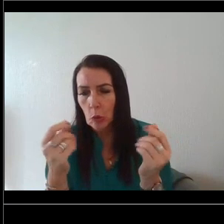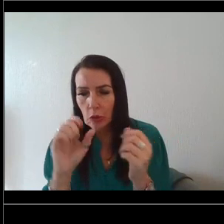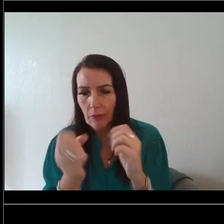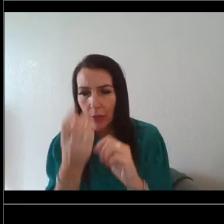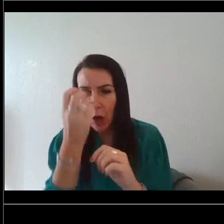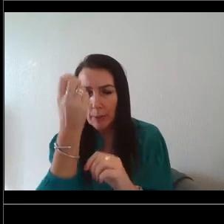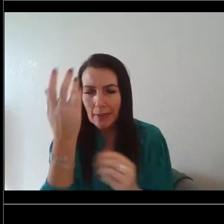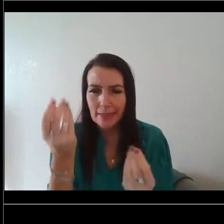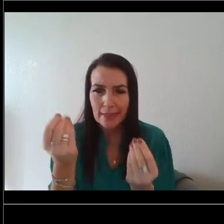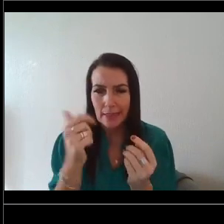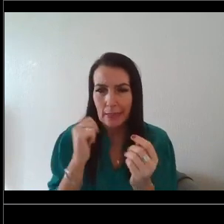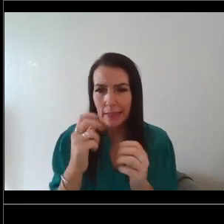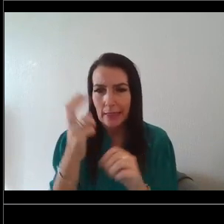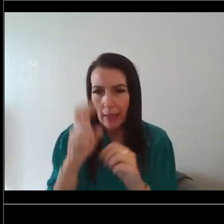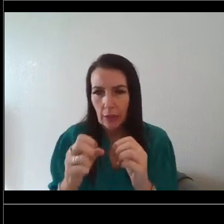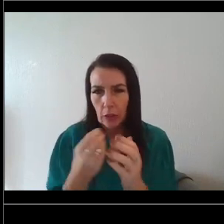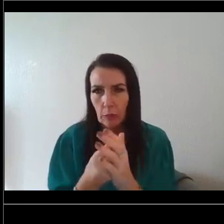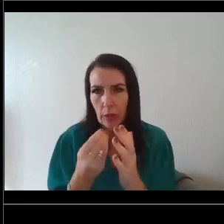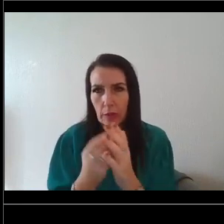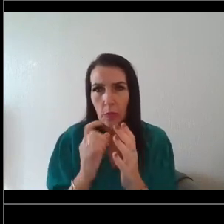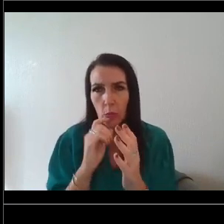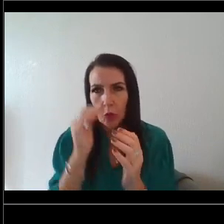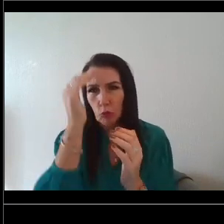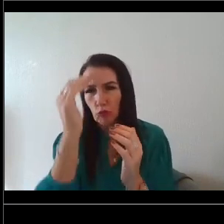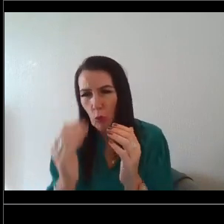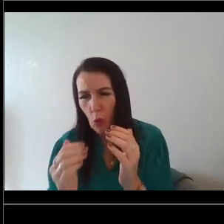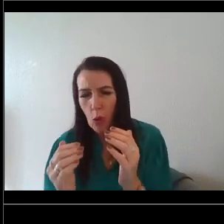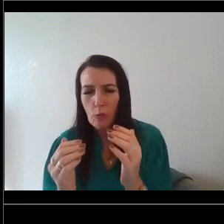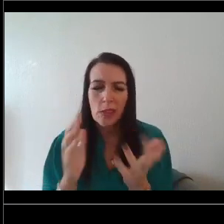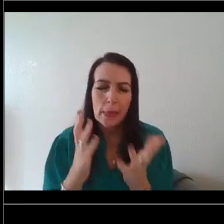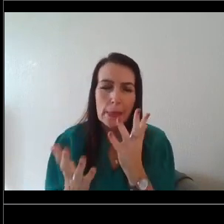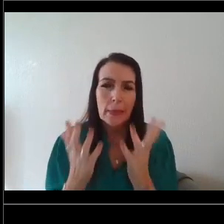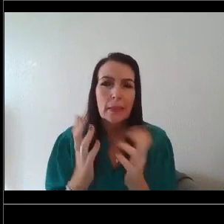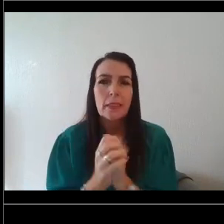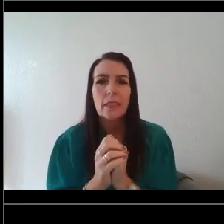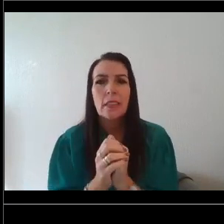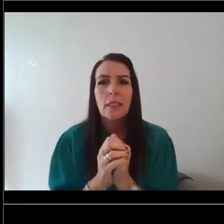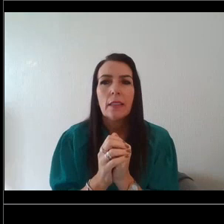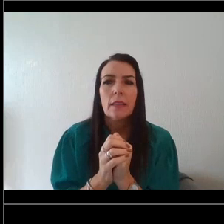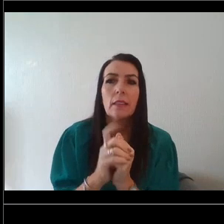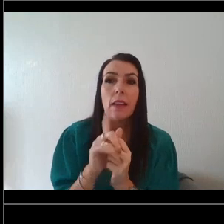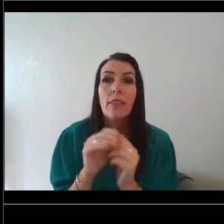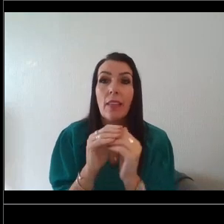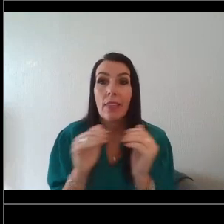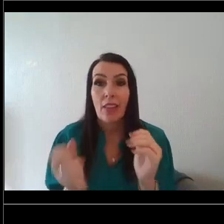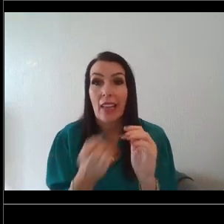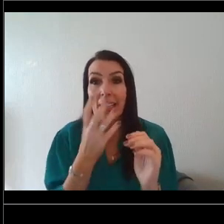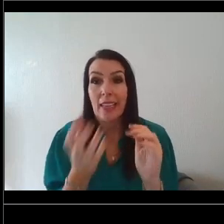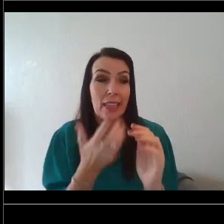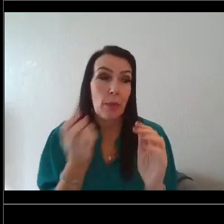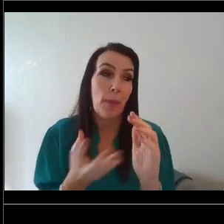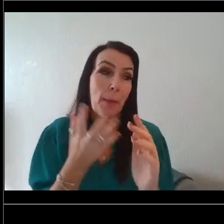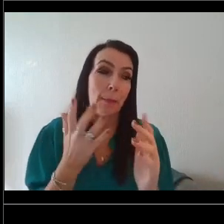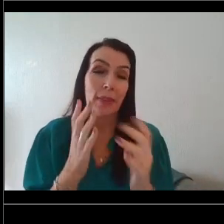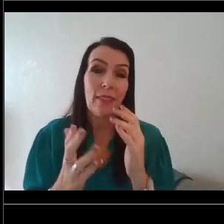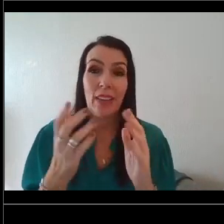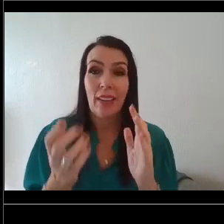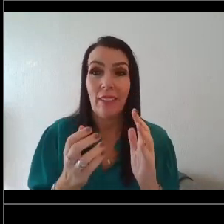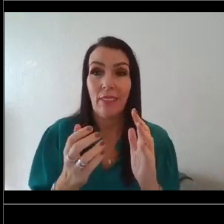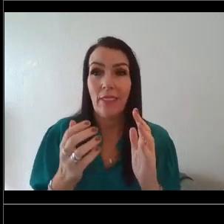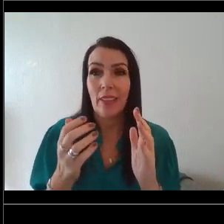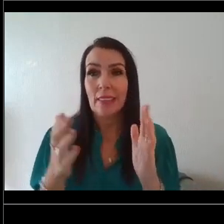electricity prices to kind of drop in relative terms. So at that point, putting in a heat pump, even in a somewhat leaky home, may